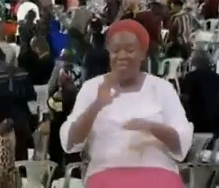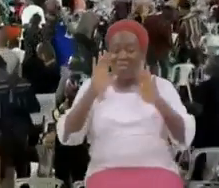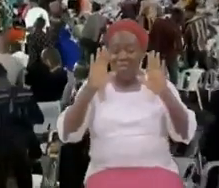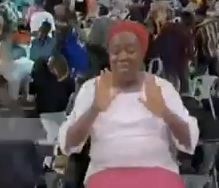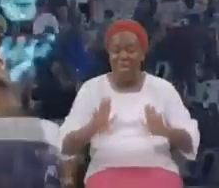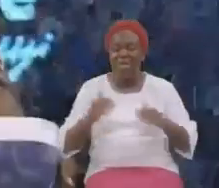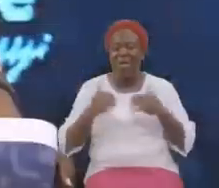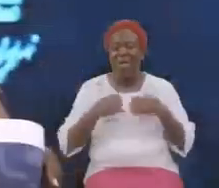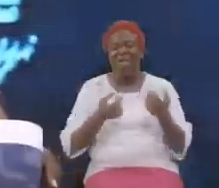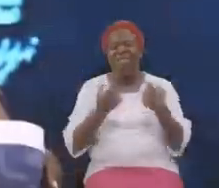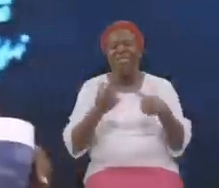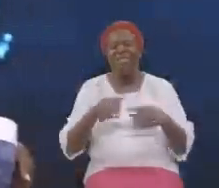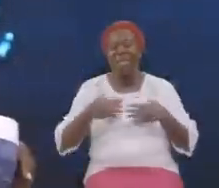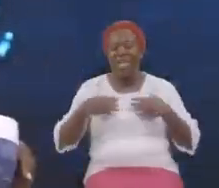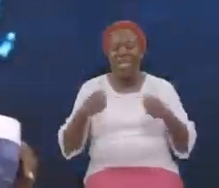Healing,